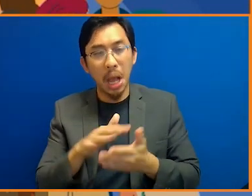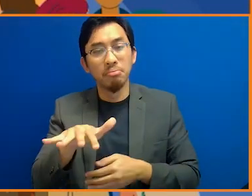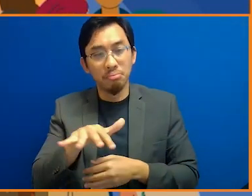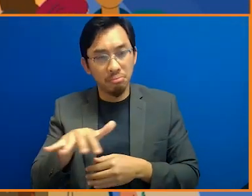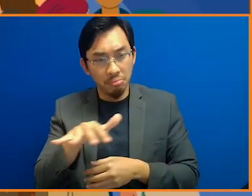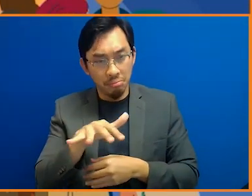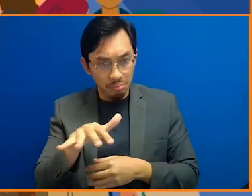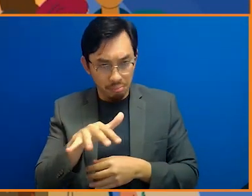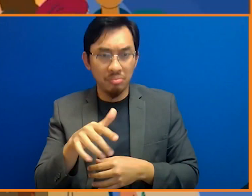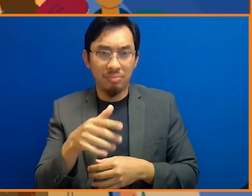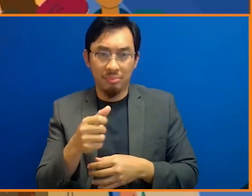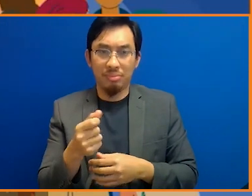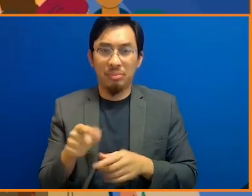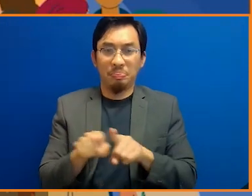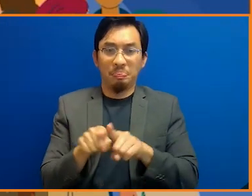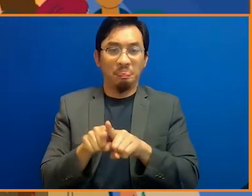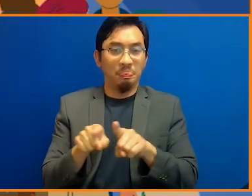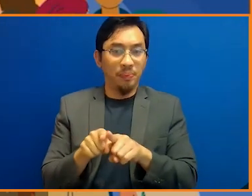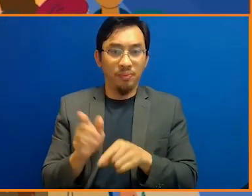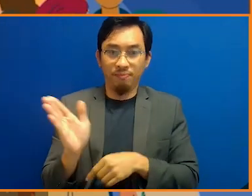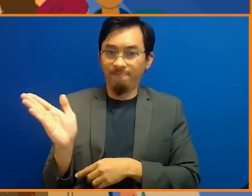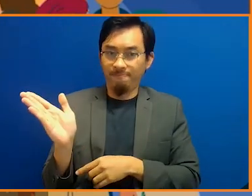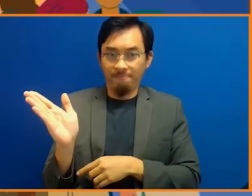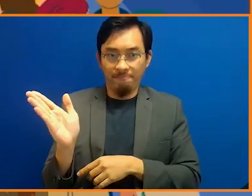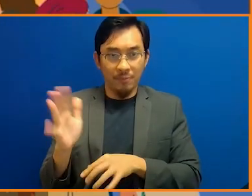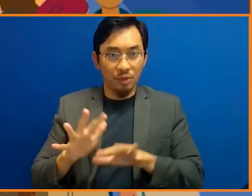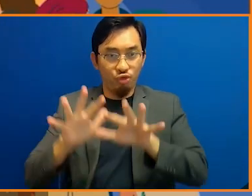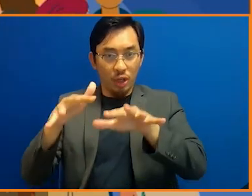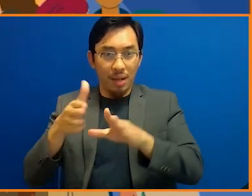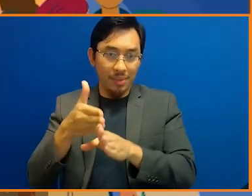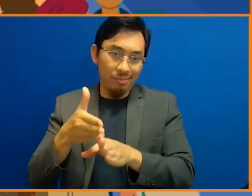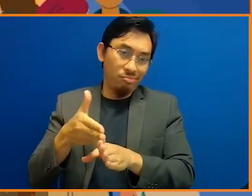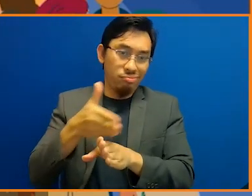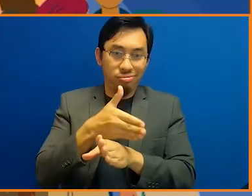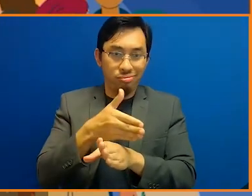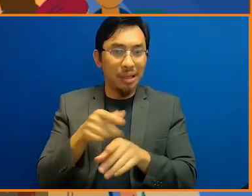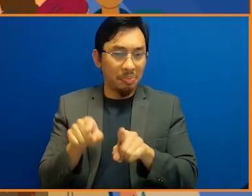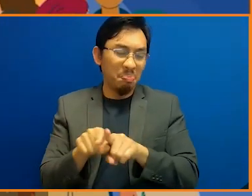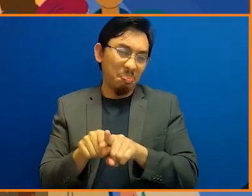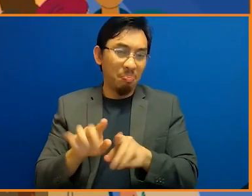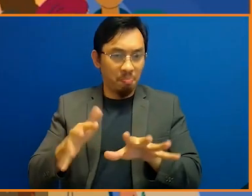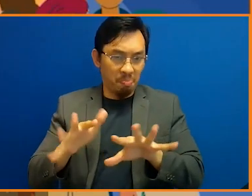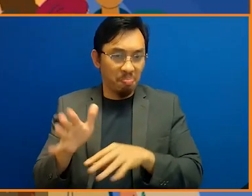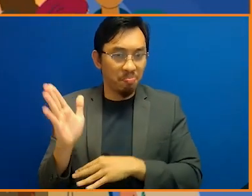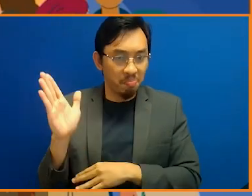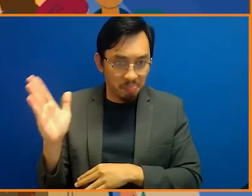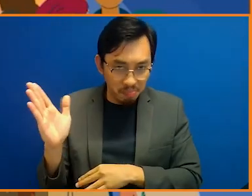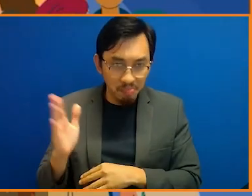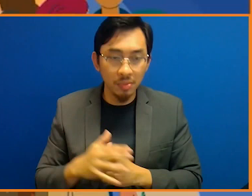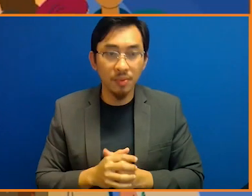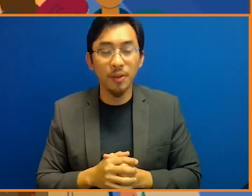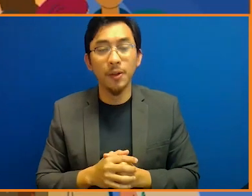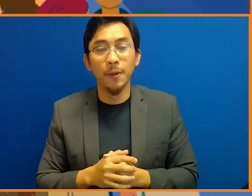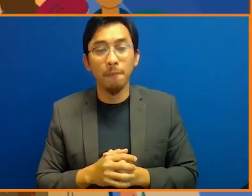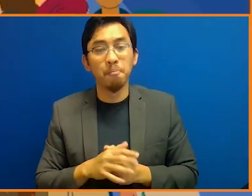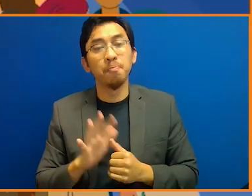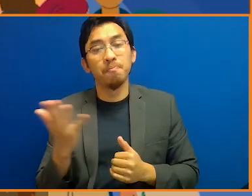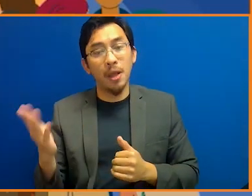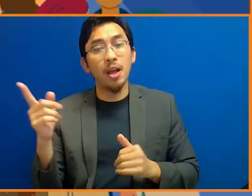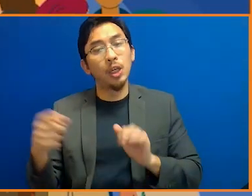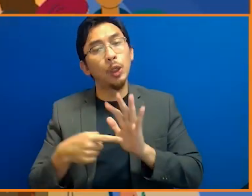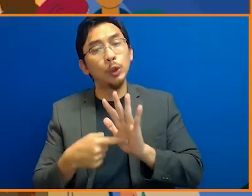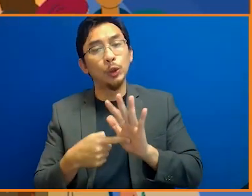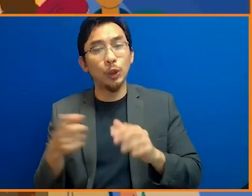some area we could see the drawdown first before the coming tsunami, something like that. And maybe I can just skip